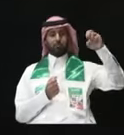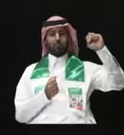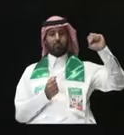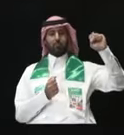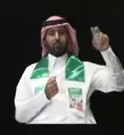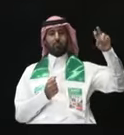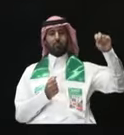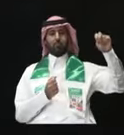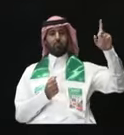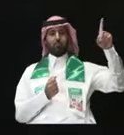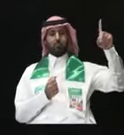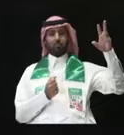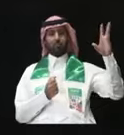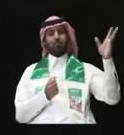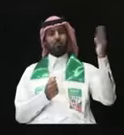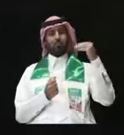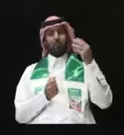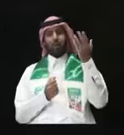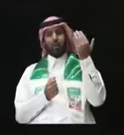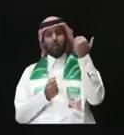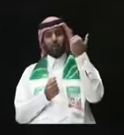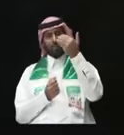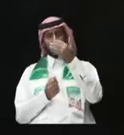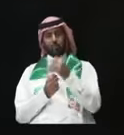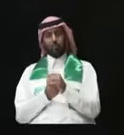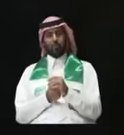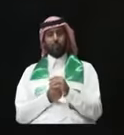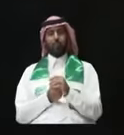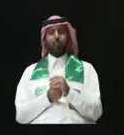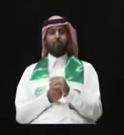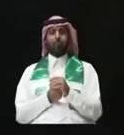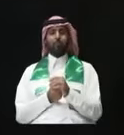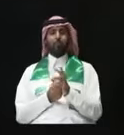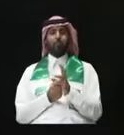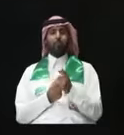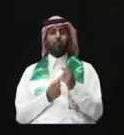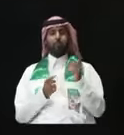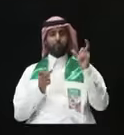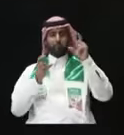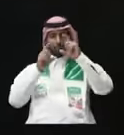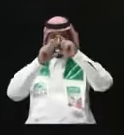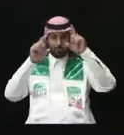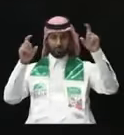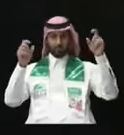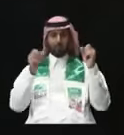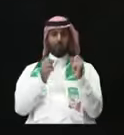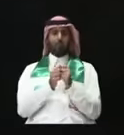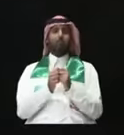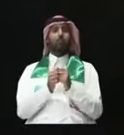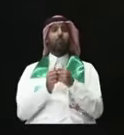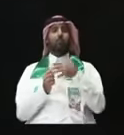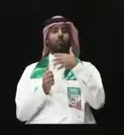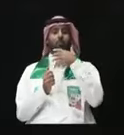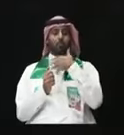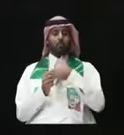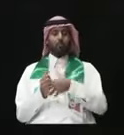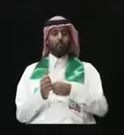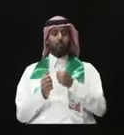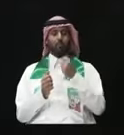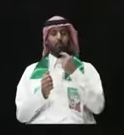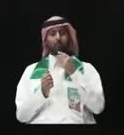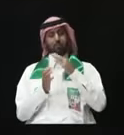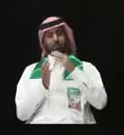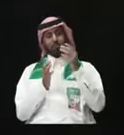immigration and living in Berlin. So the sentence is, Hans' grandparents moved